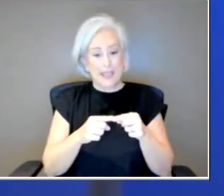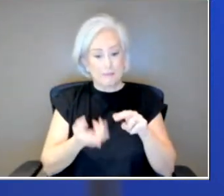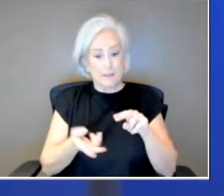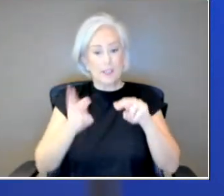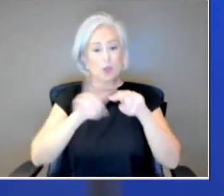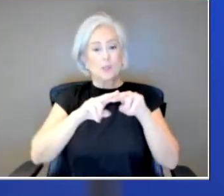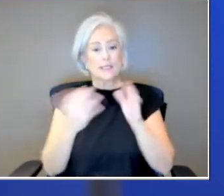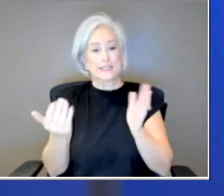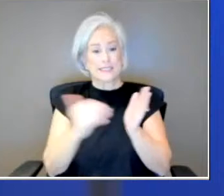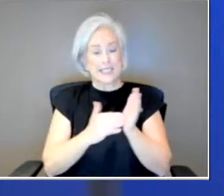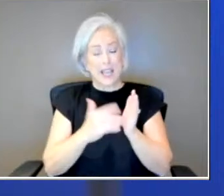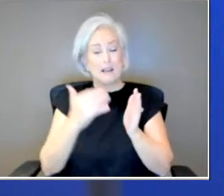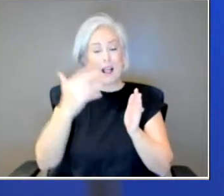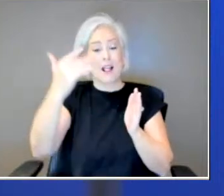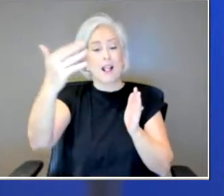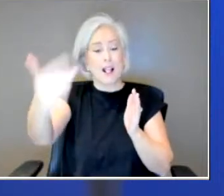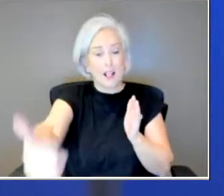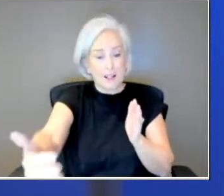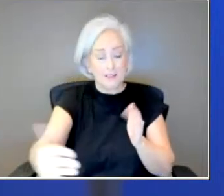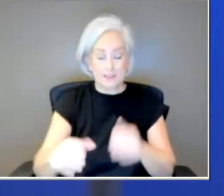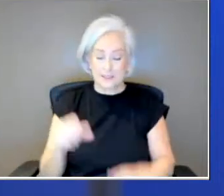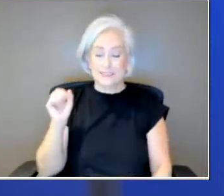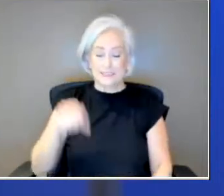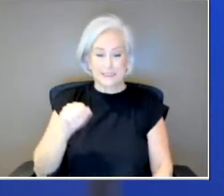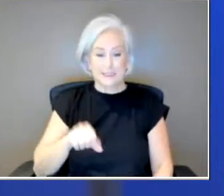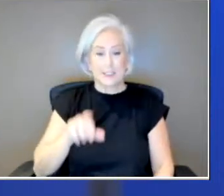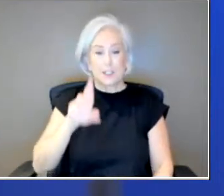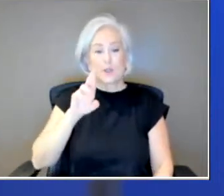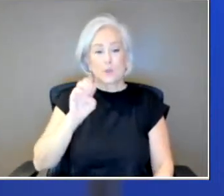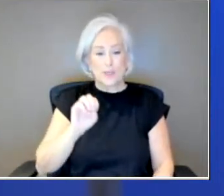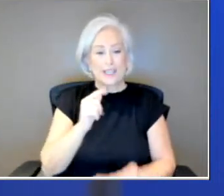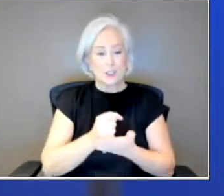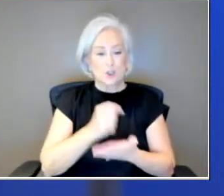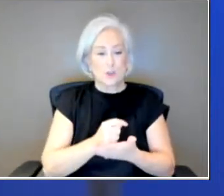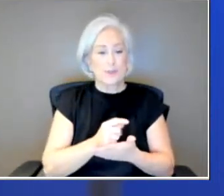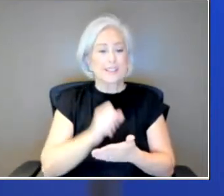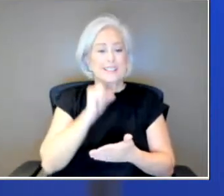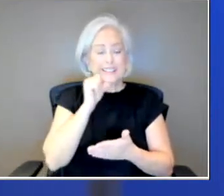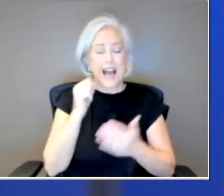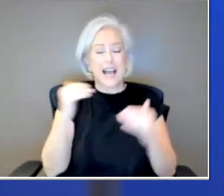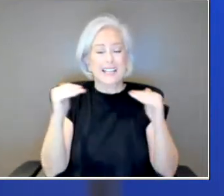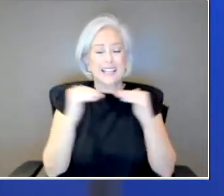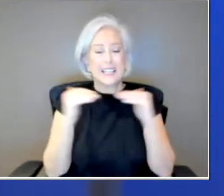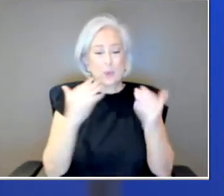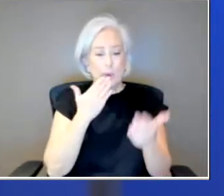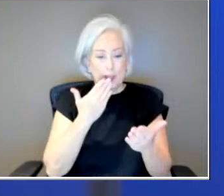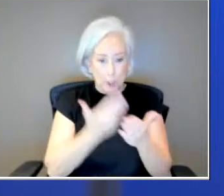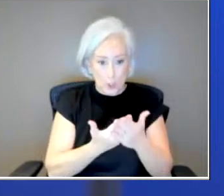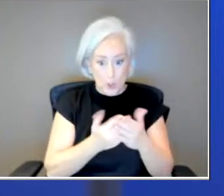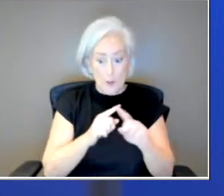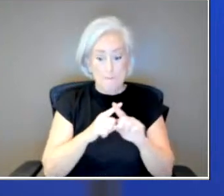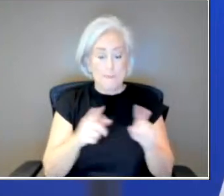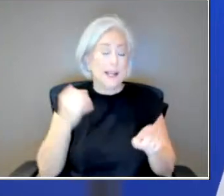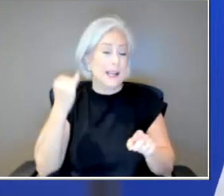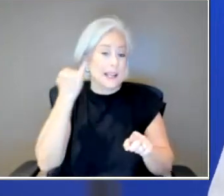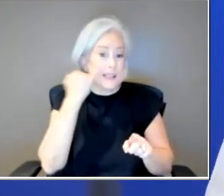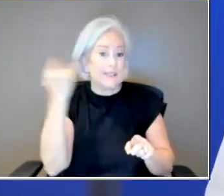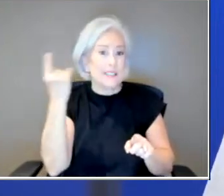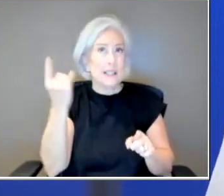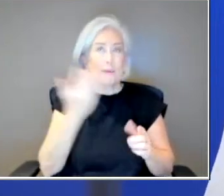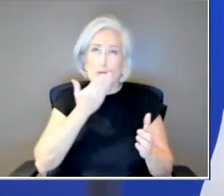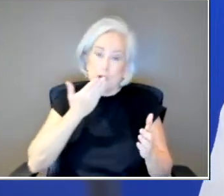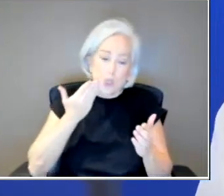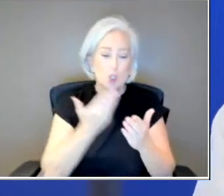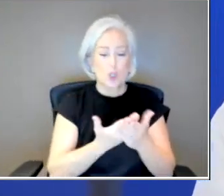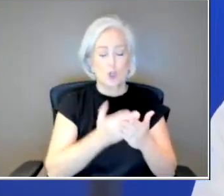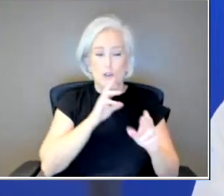rates and the response rates from retreatment aren't quite as good when you have to go back and do it. But if you have someone who's had a really good response and like 3 or